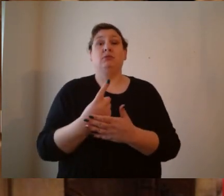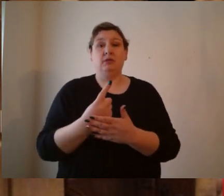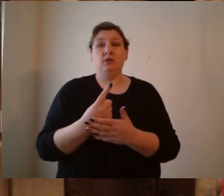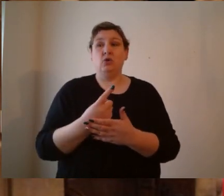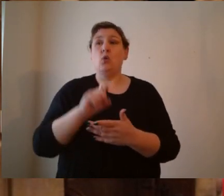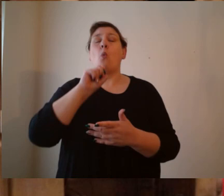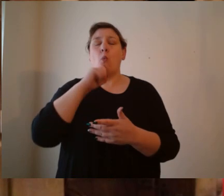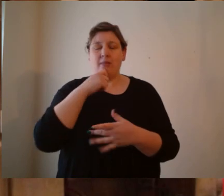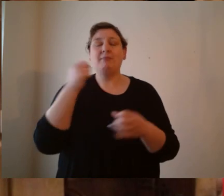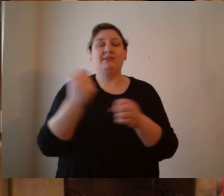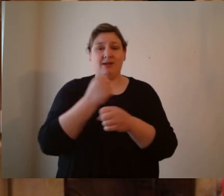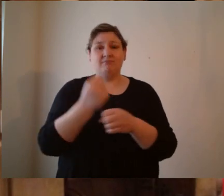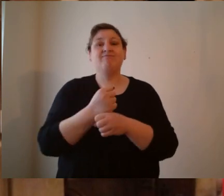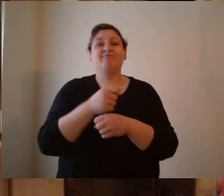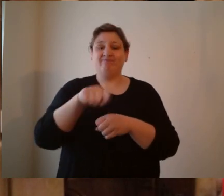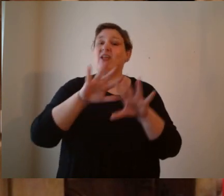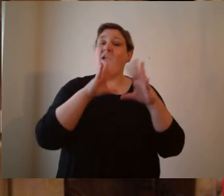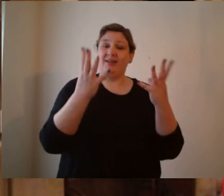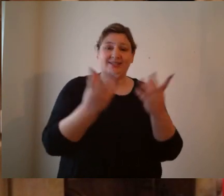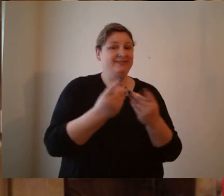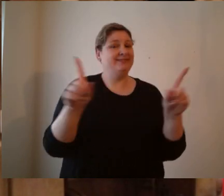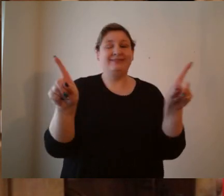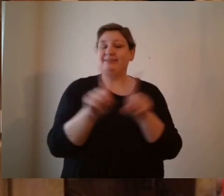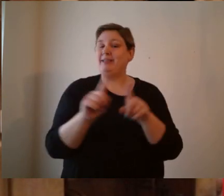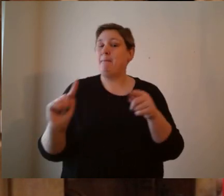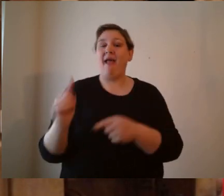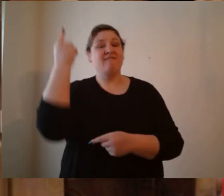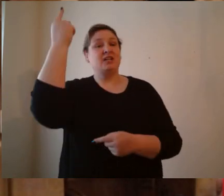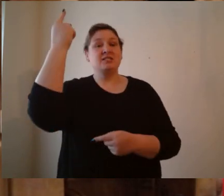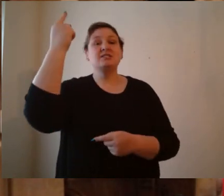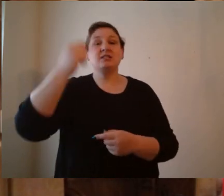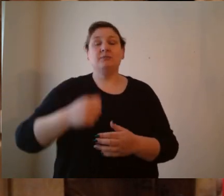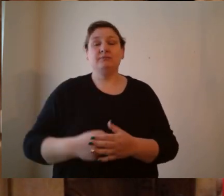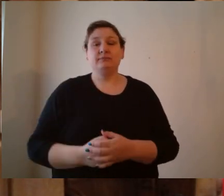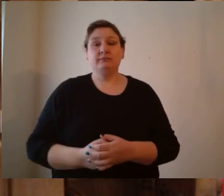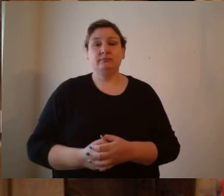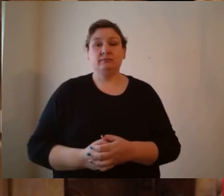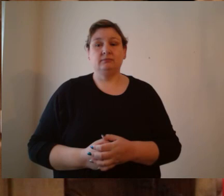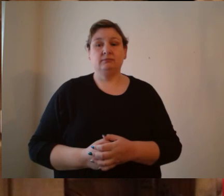come. Your will be done on earth as in heaven.